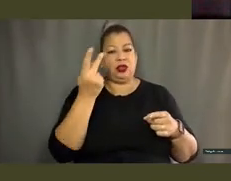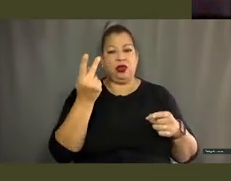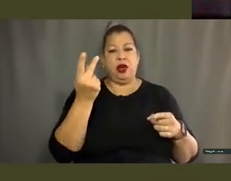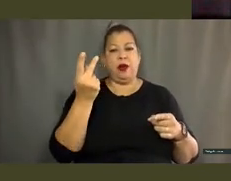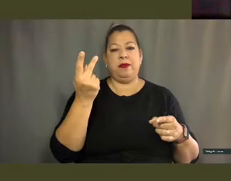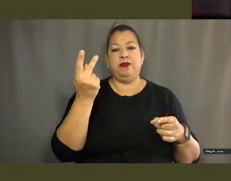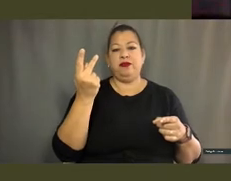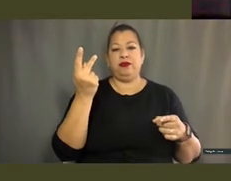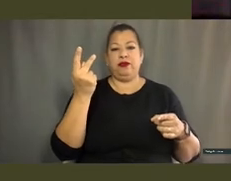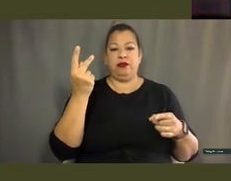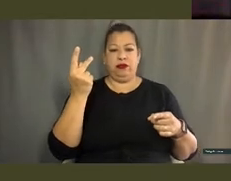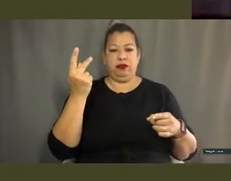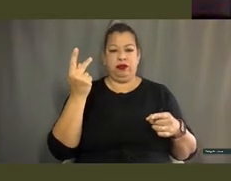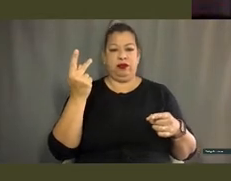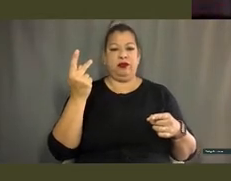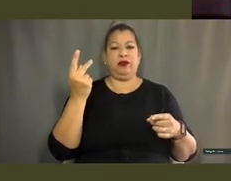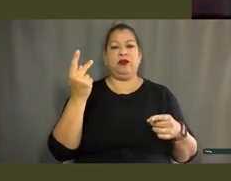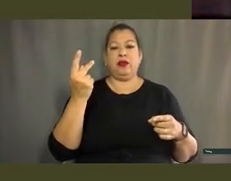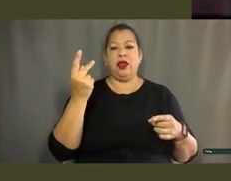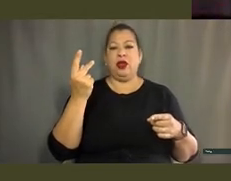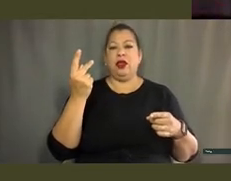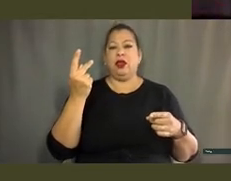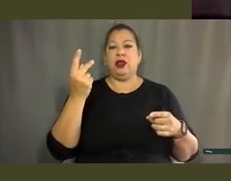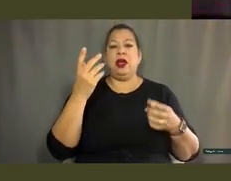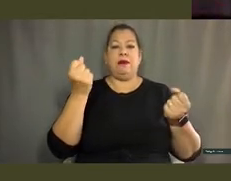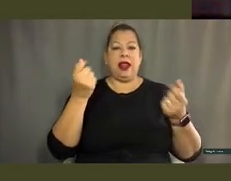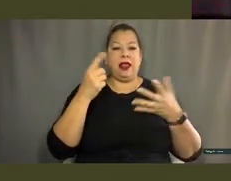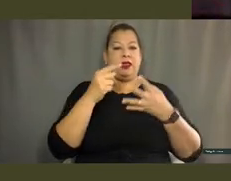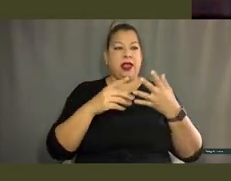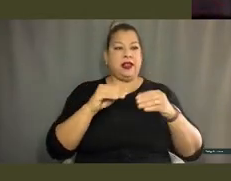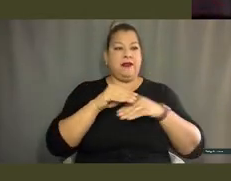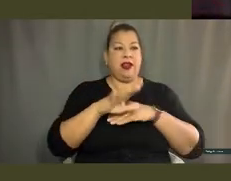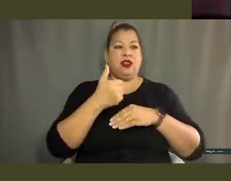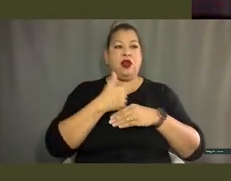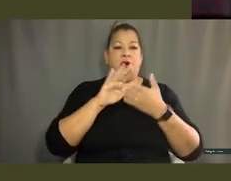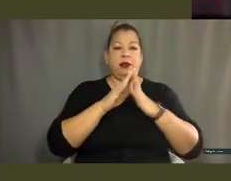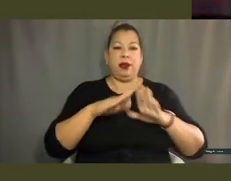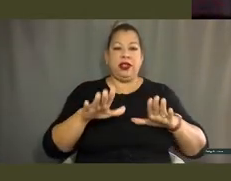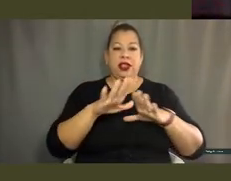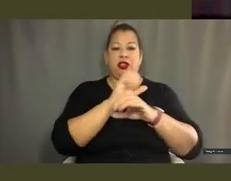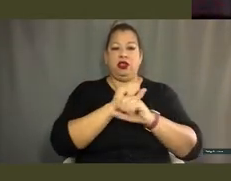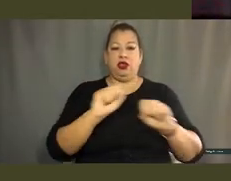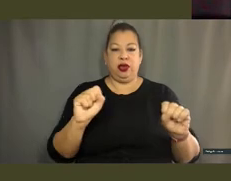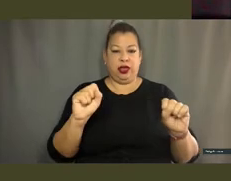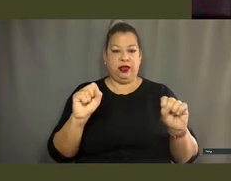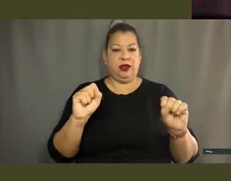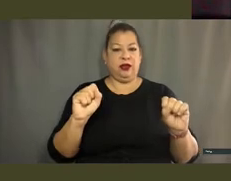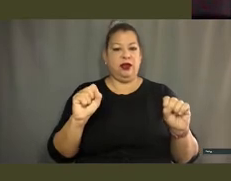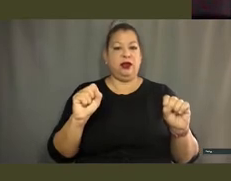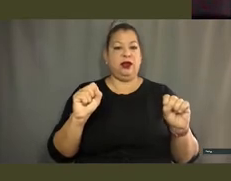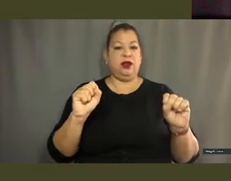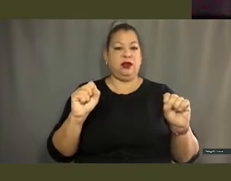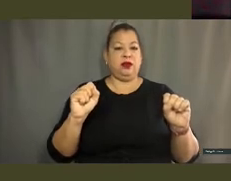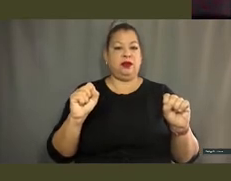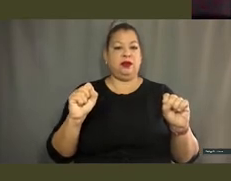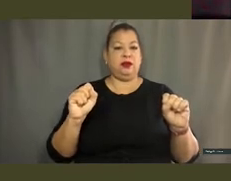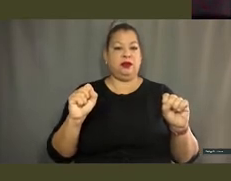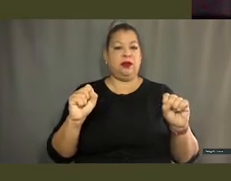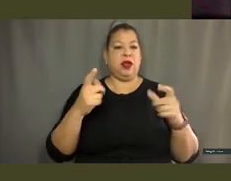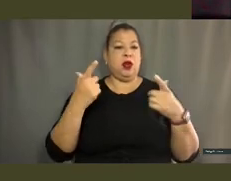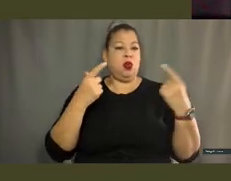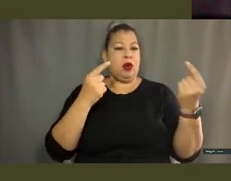been affecting our peace and security. Then I started advocating for it, because this is the step that we can use